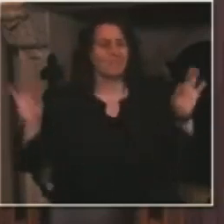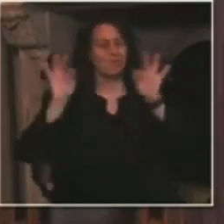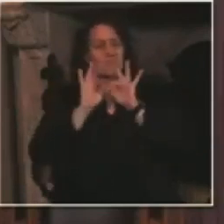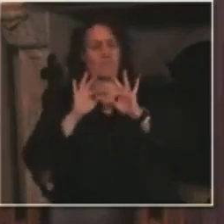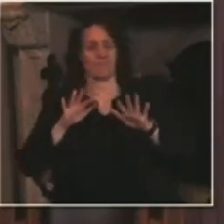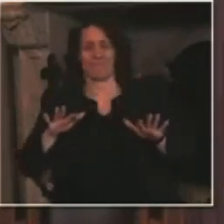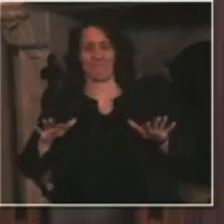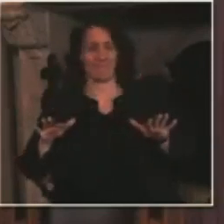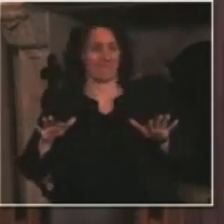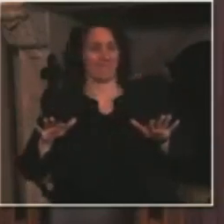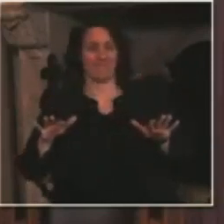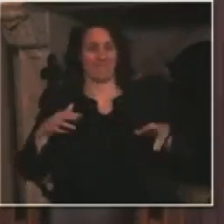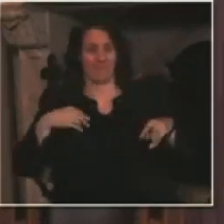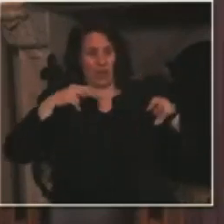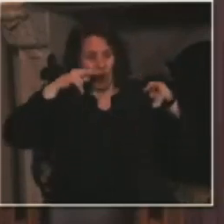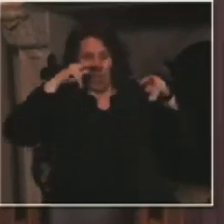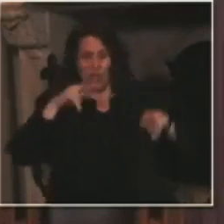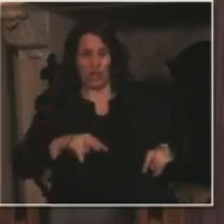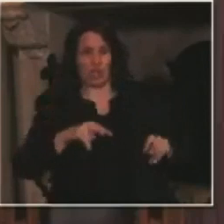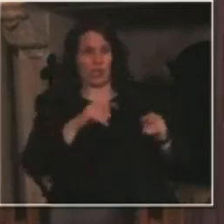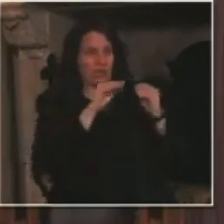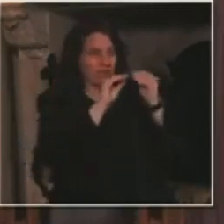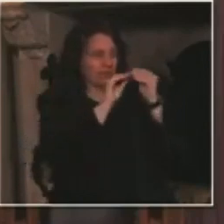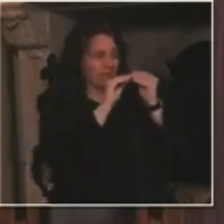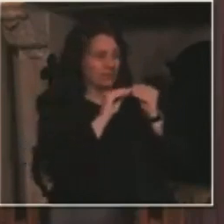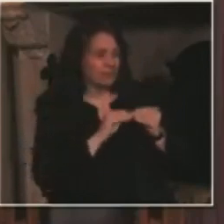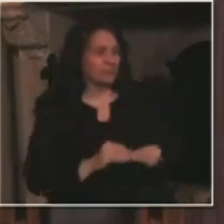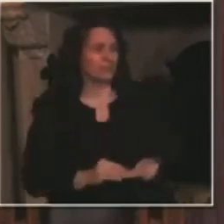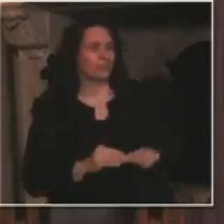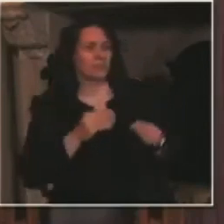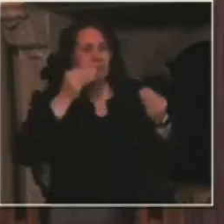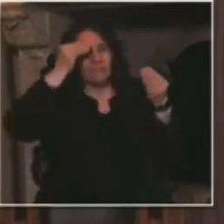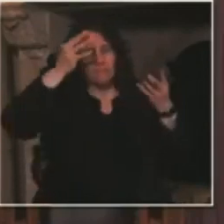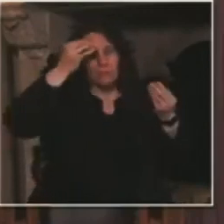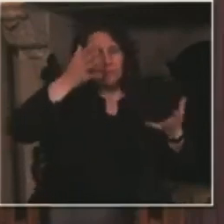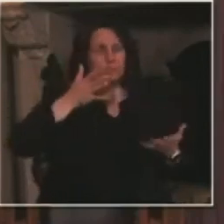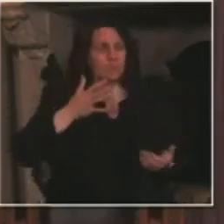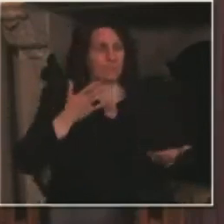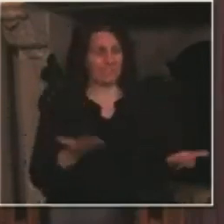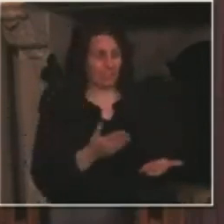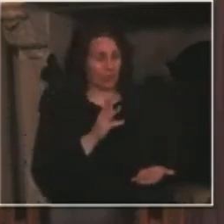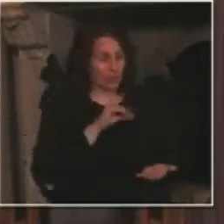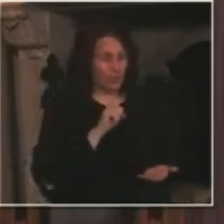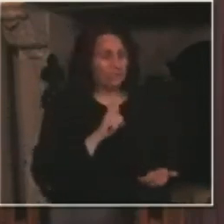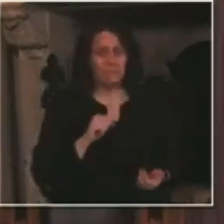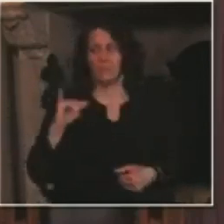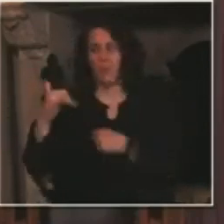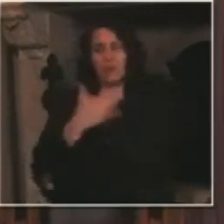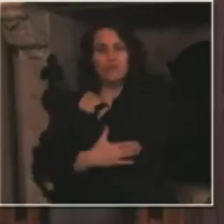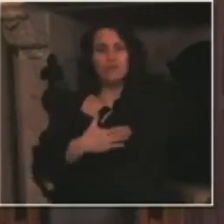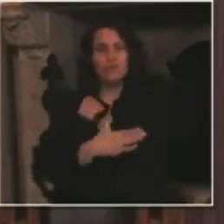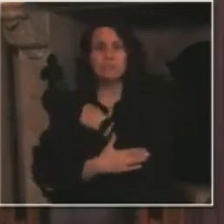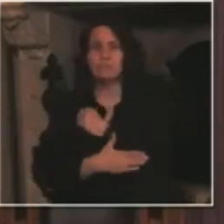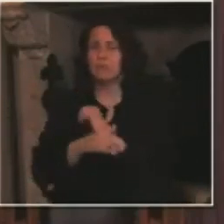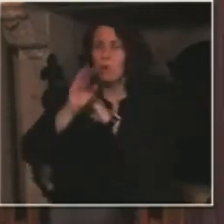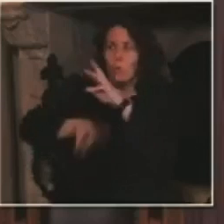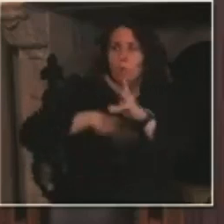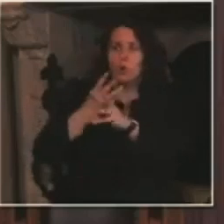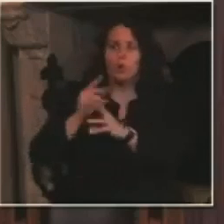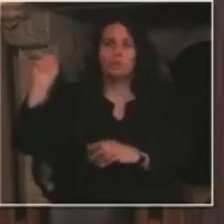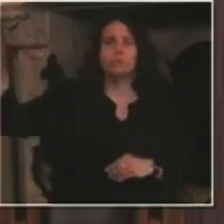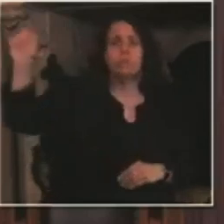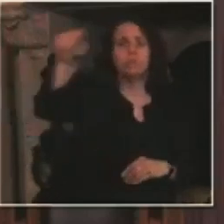is reduce and minimize the amount of interaction with people. If you have 40,000 people in Miller Park, that's pretty